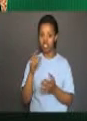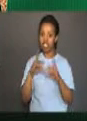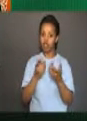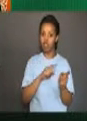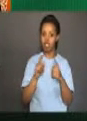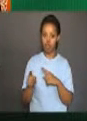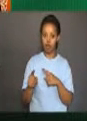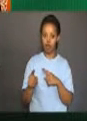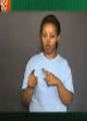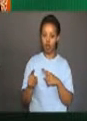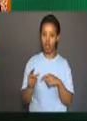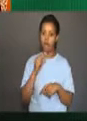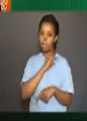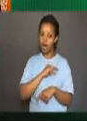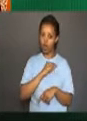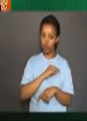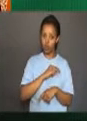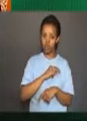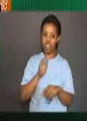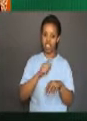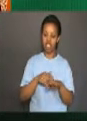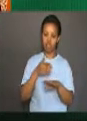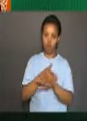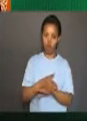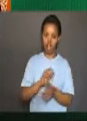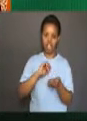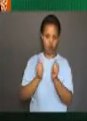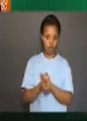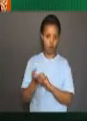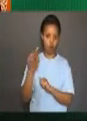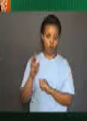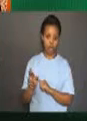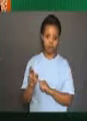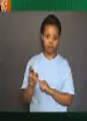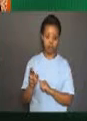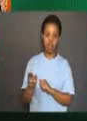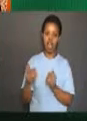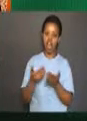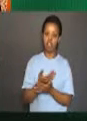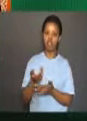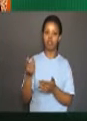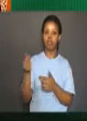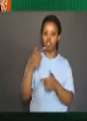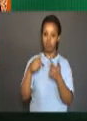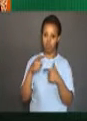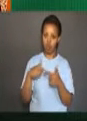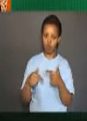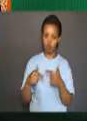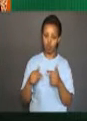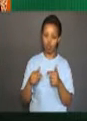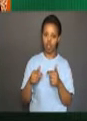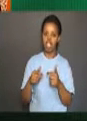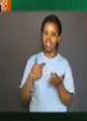that traits changed or obtained during a species' life could be